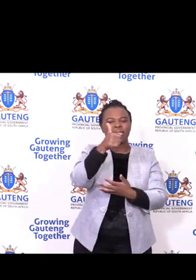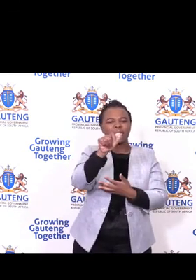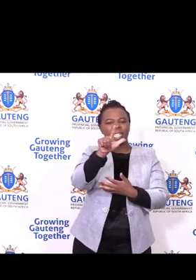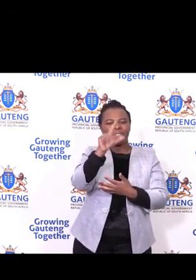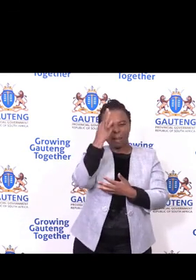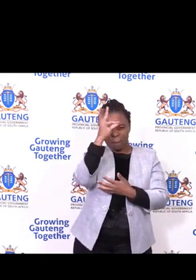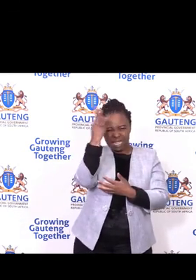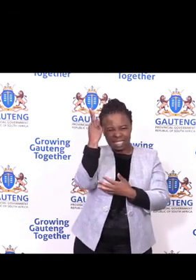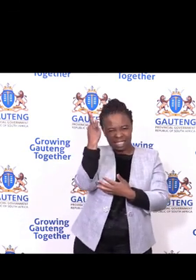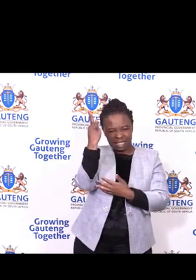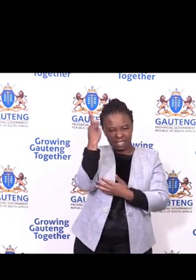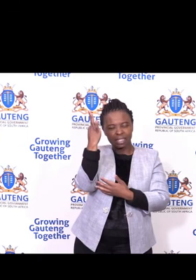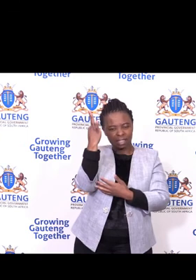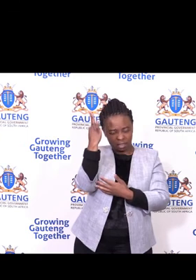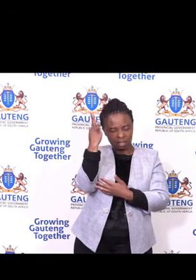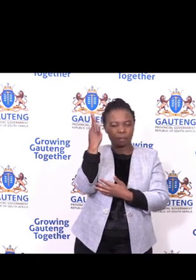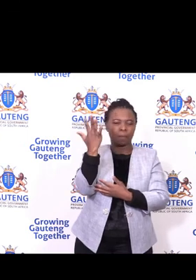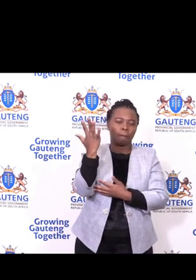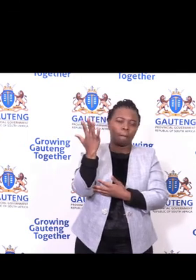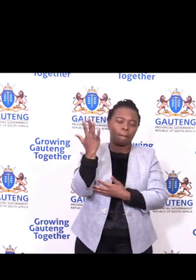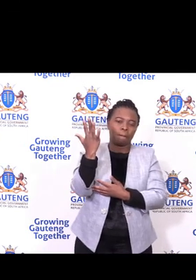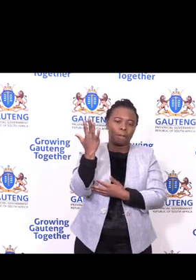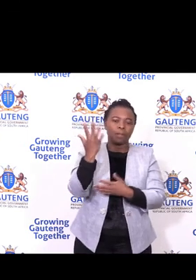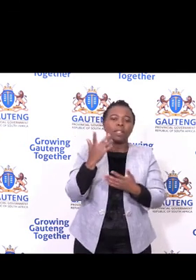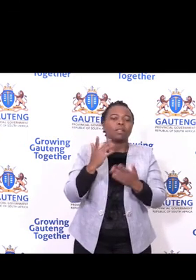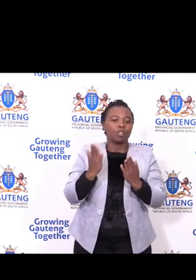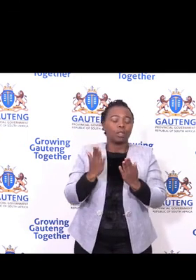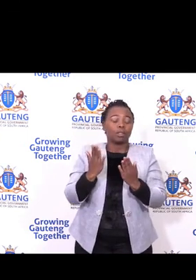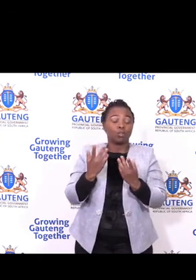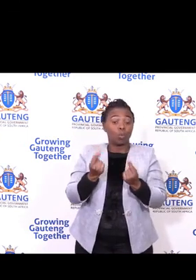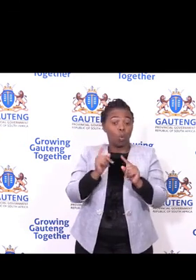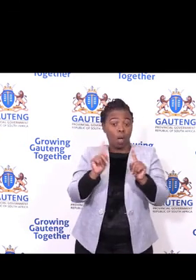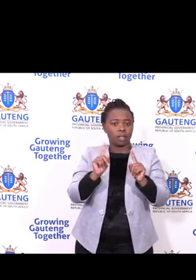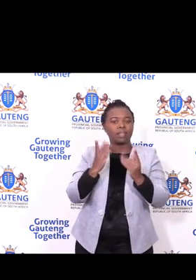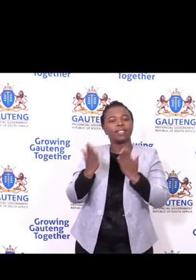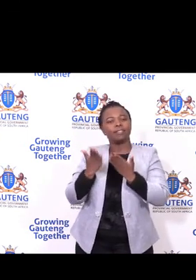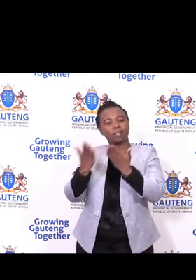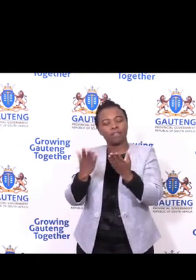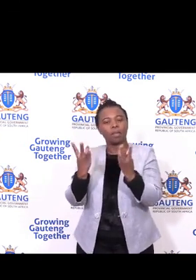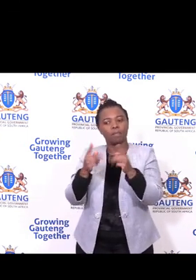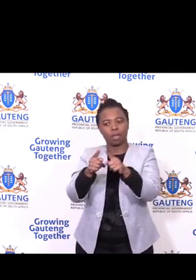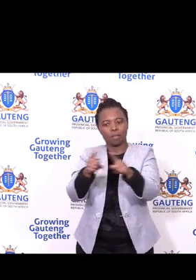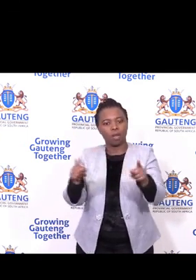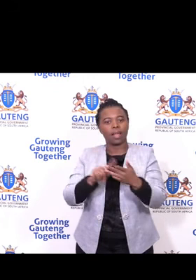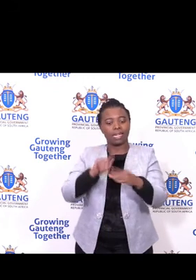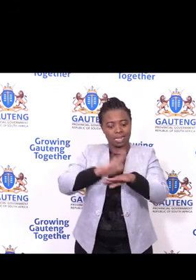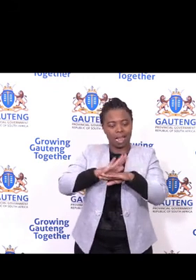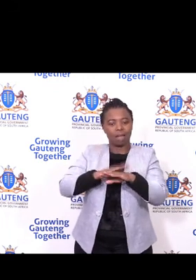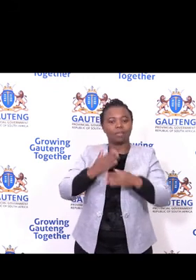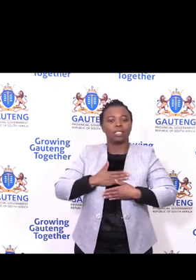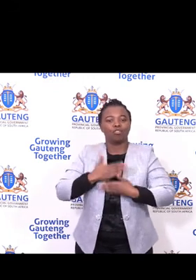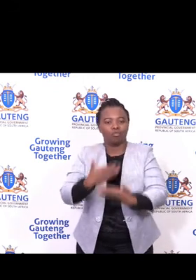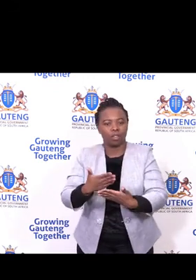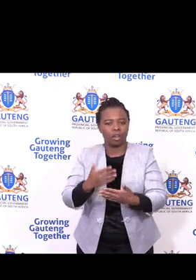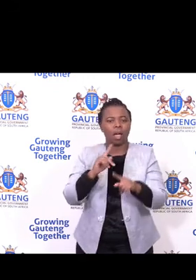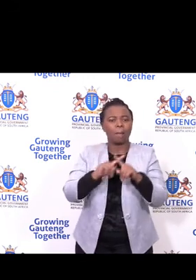minutes in actual fact servicing our people and sacrificing it from our time. But in this place, we want to